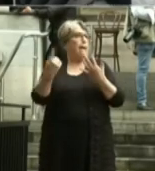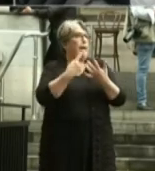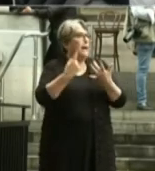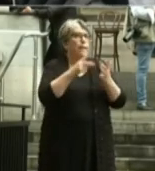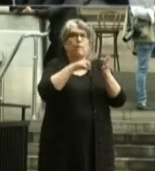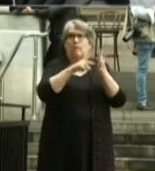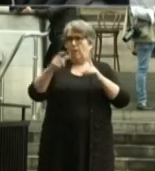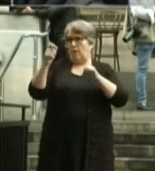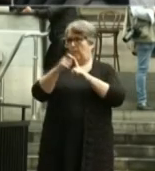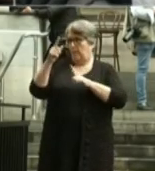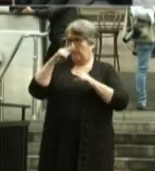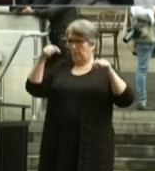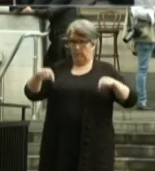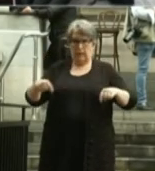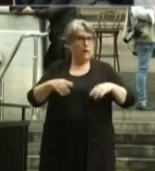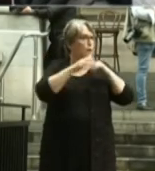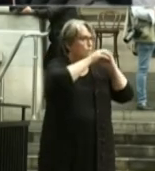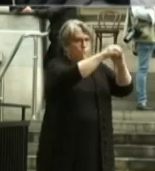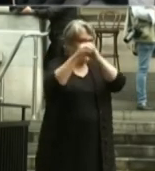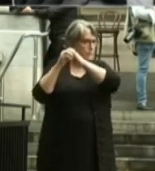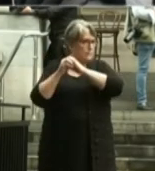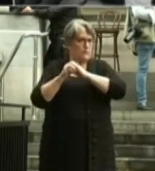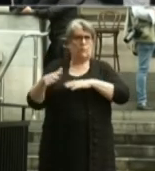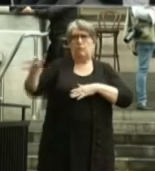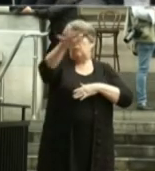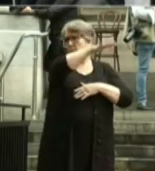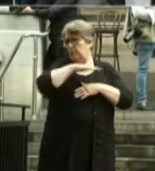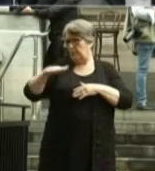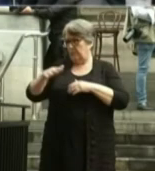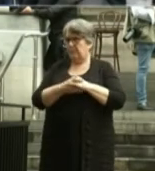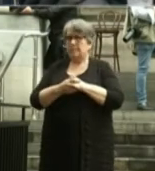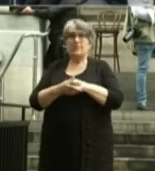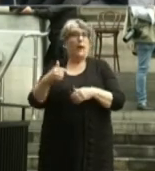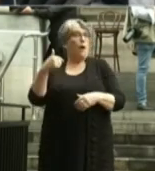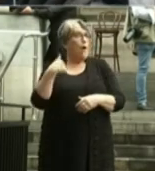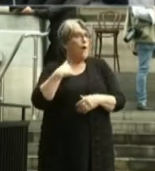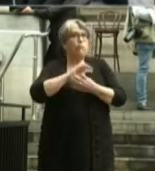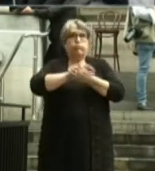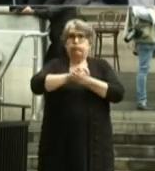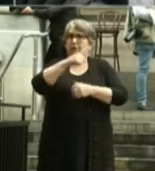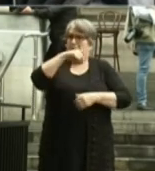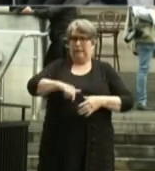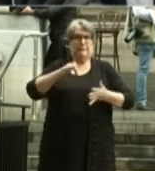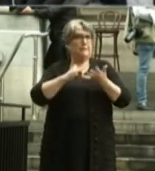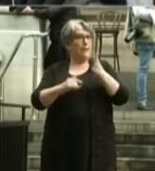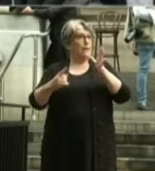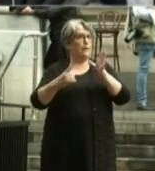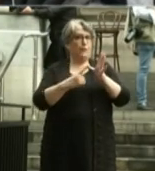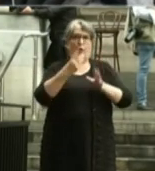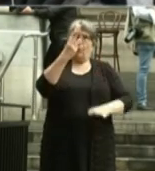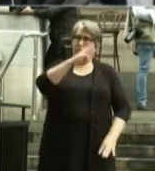other distinguished guests, friends, all. It is my pleasure as South